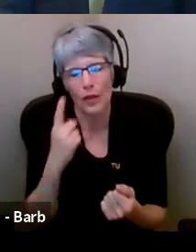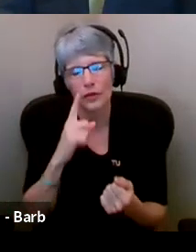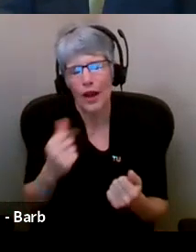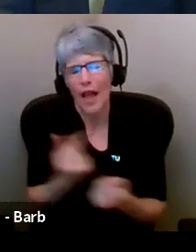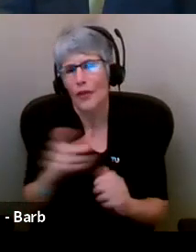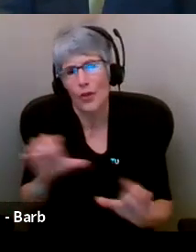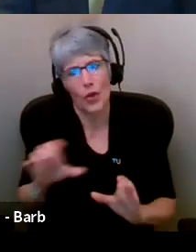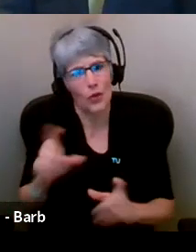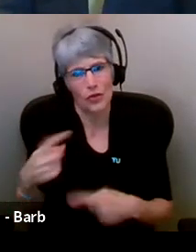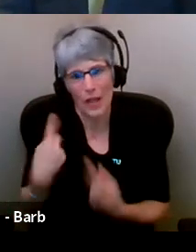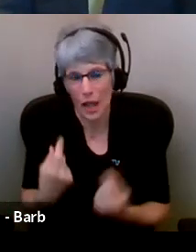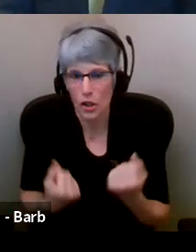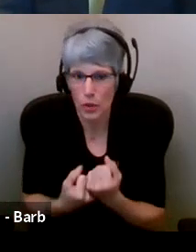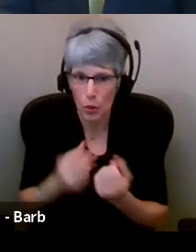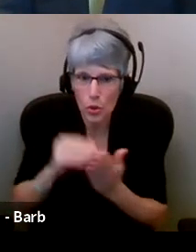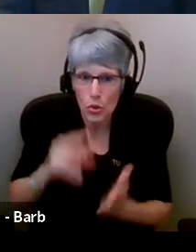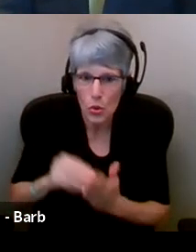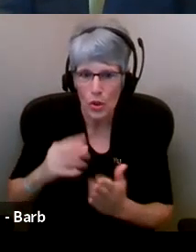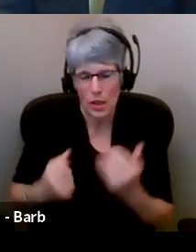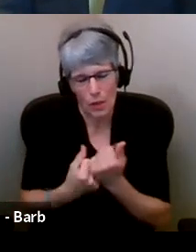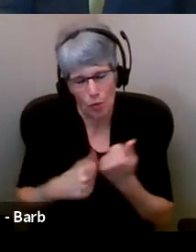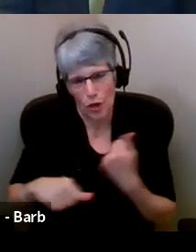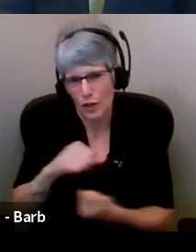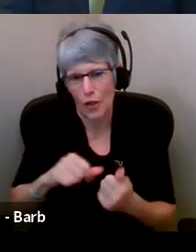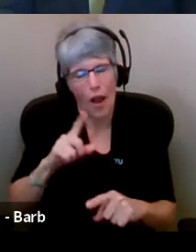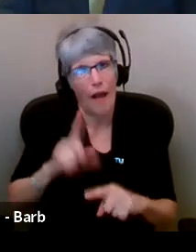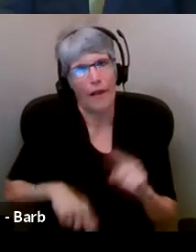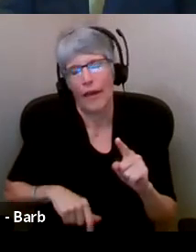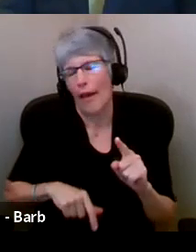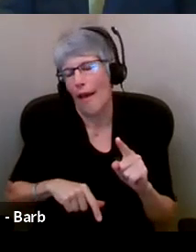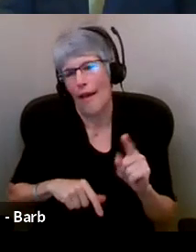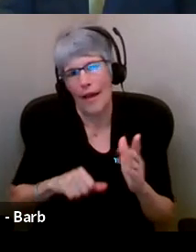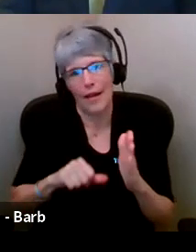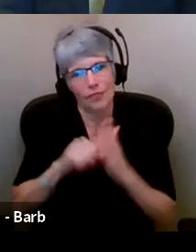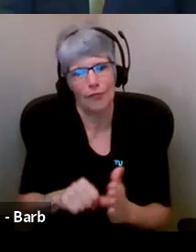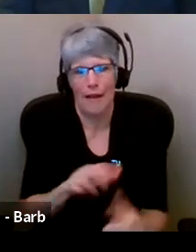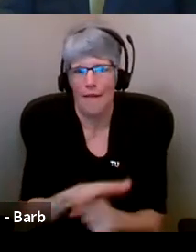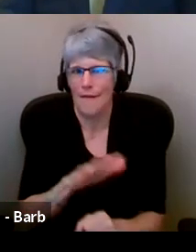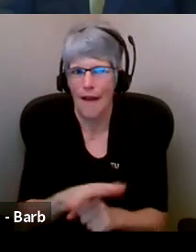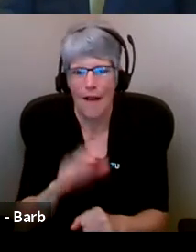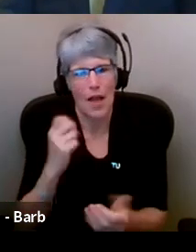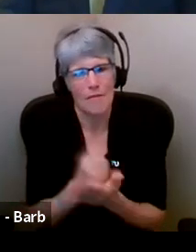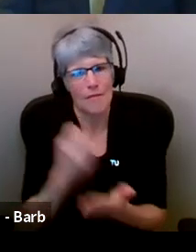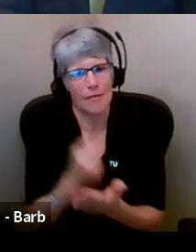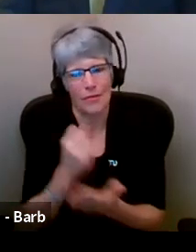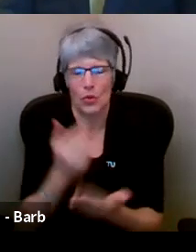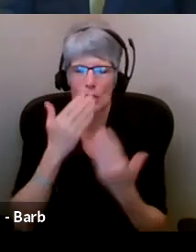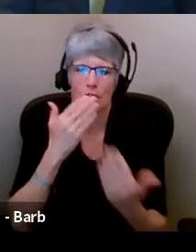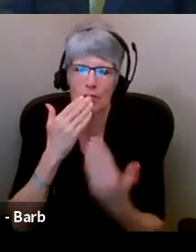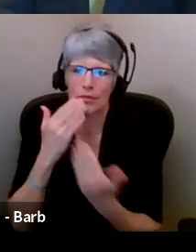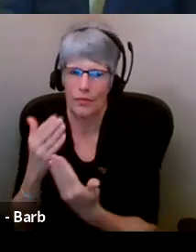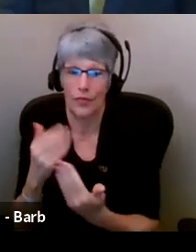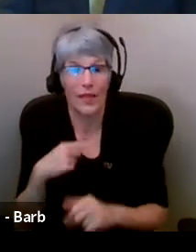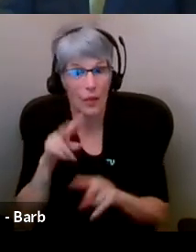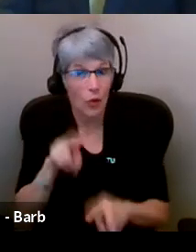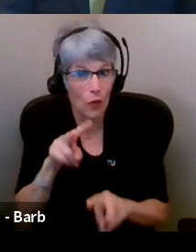students and each other. I cannot say it enough. So I take every opportunity to do that. I look forward to seeing many of you